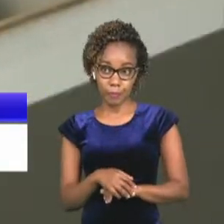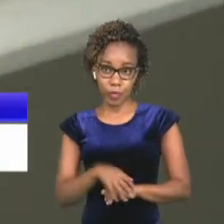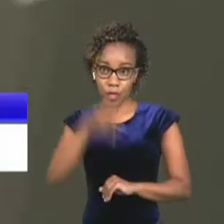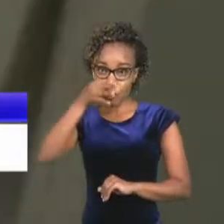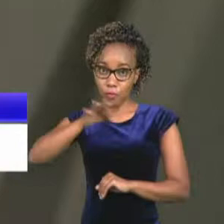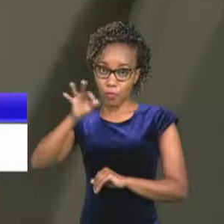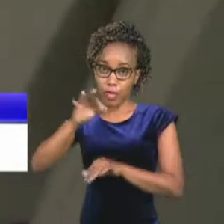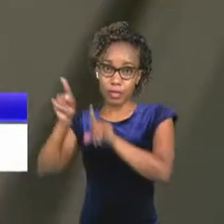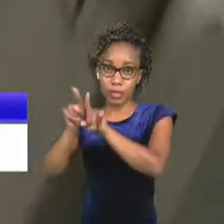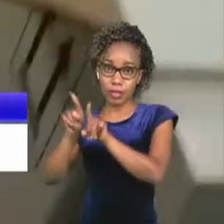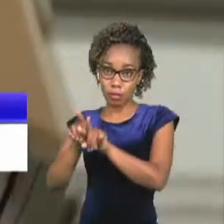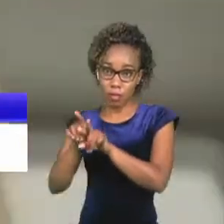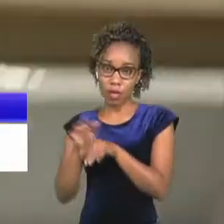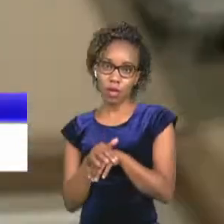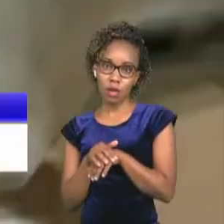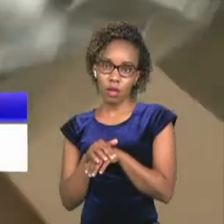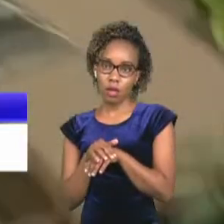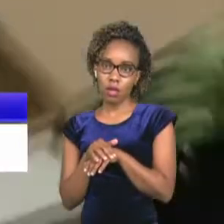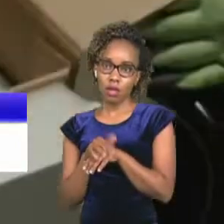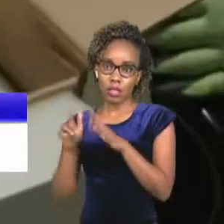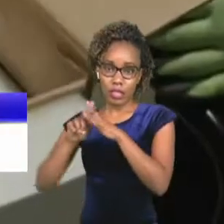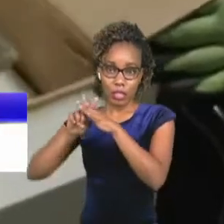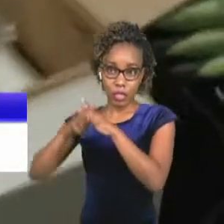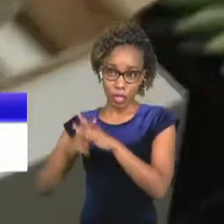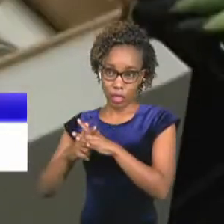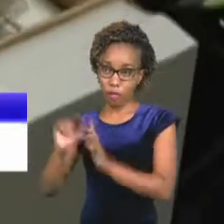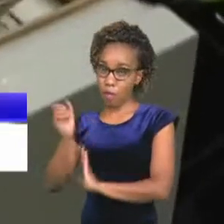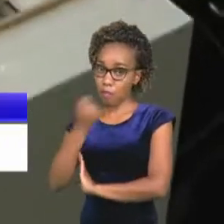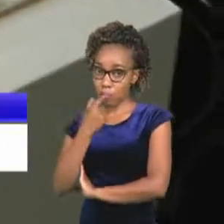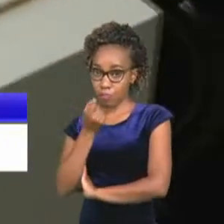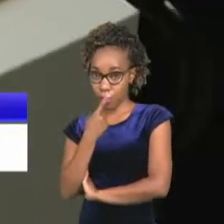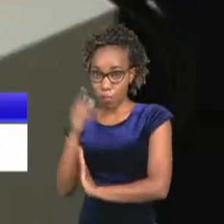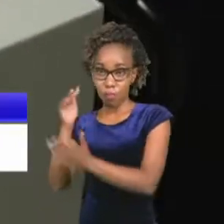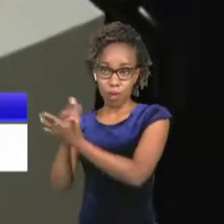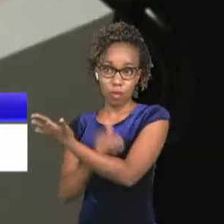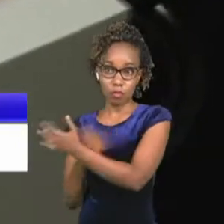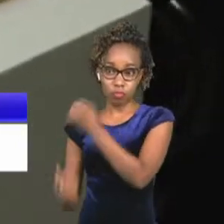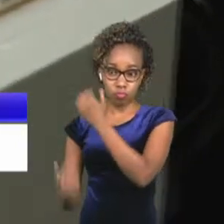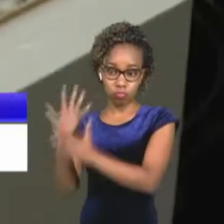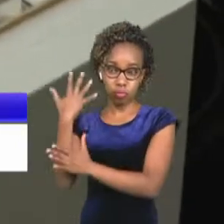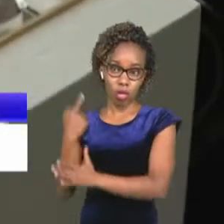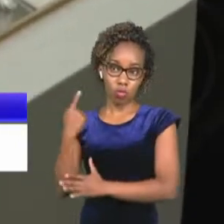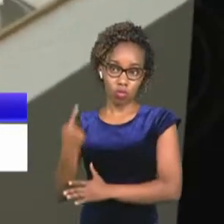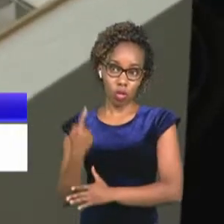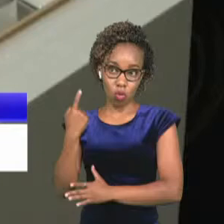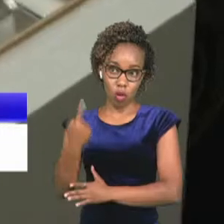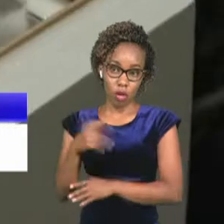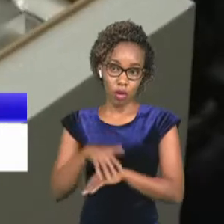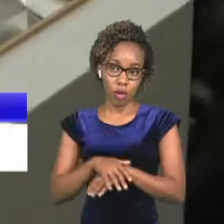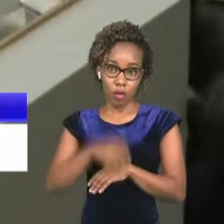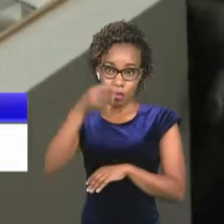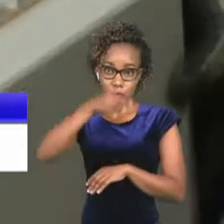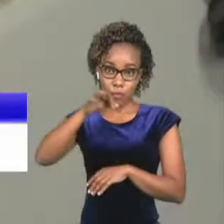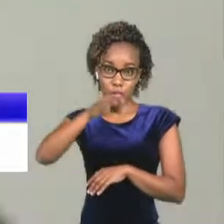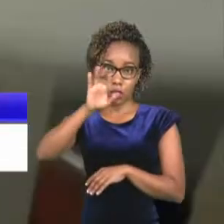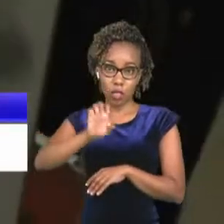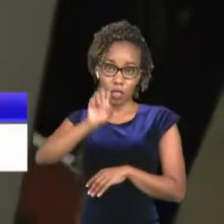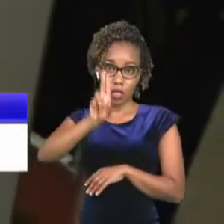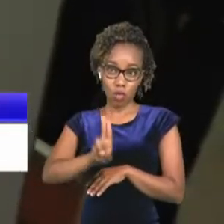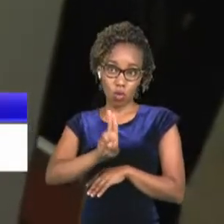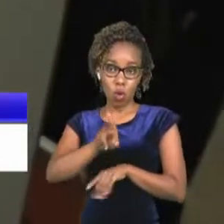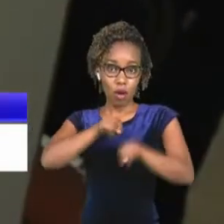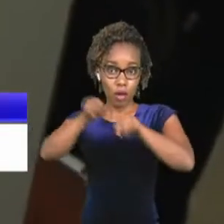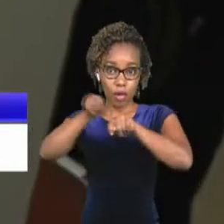France too said it was getting on the starting blocks for a vaccination program to launch in January pending French and EU regulatory